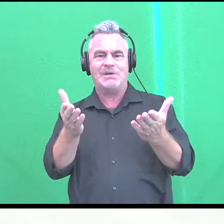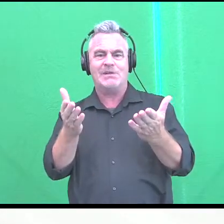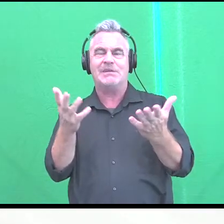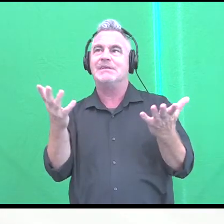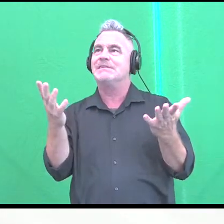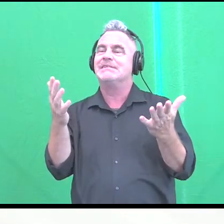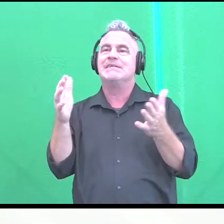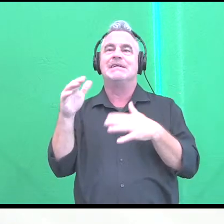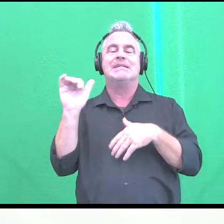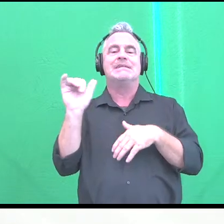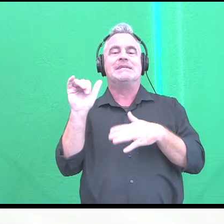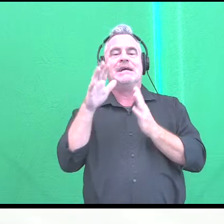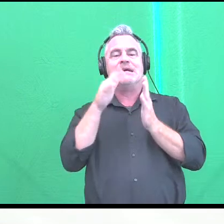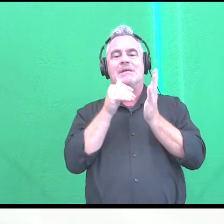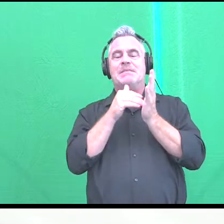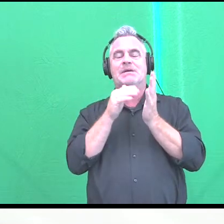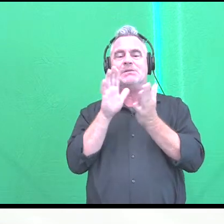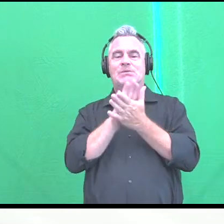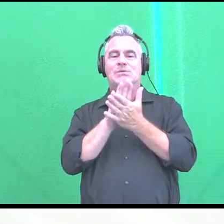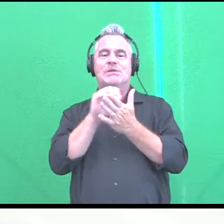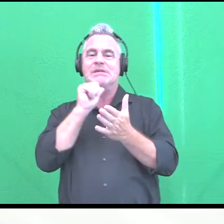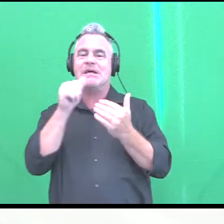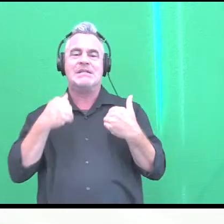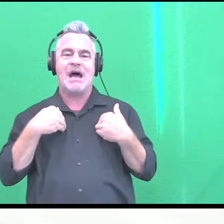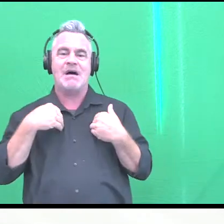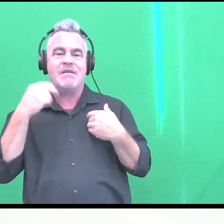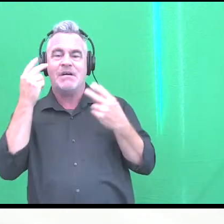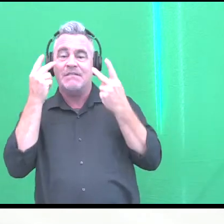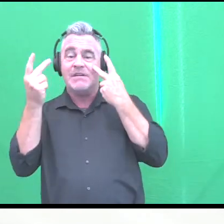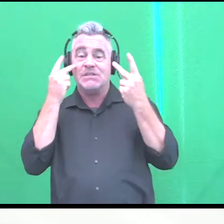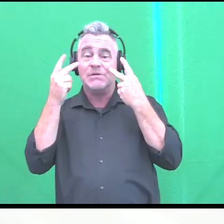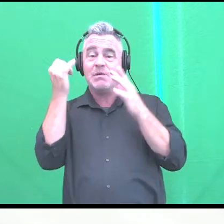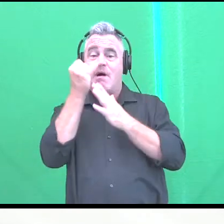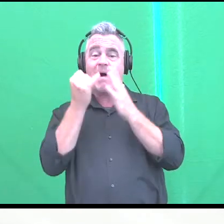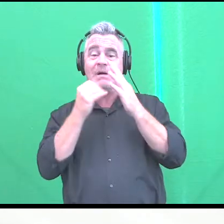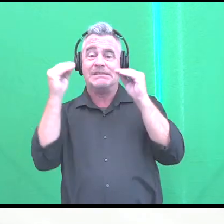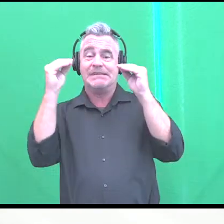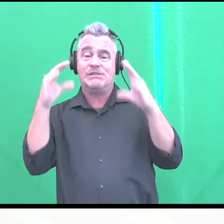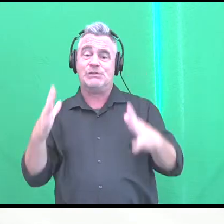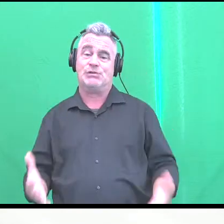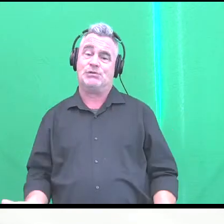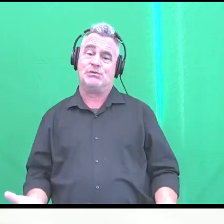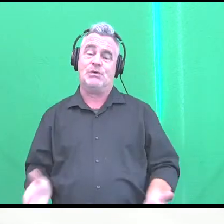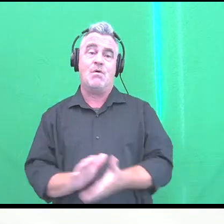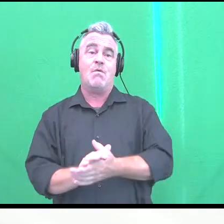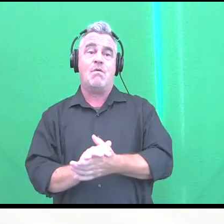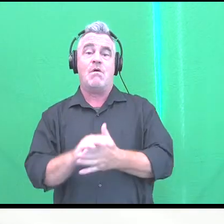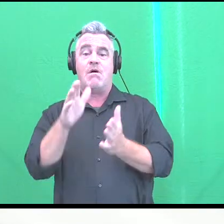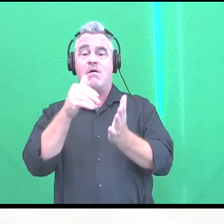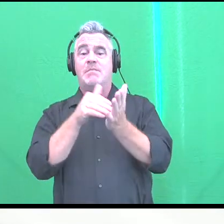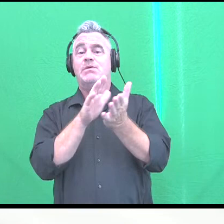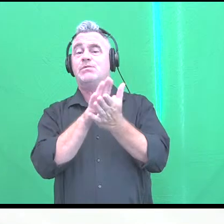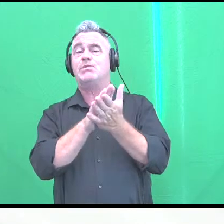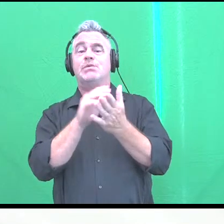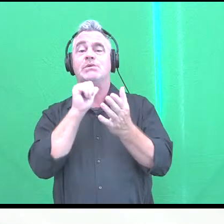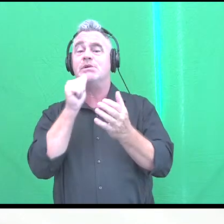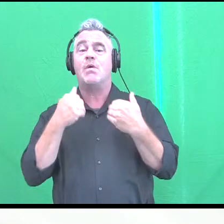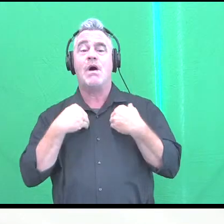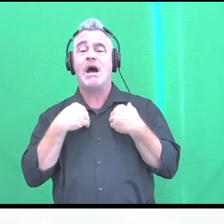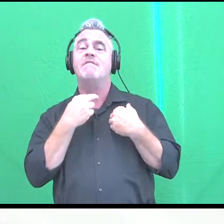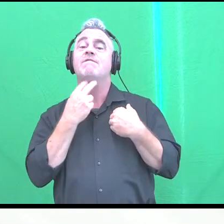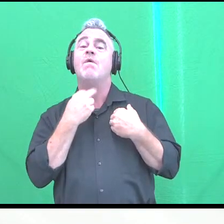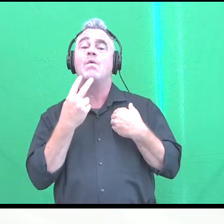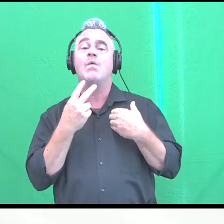middle school that doesn't have a visual art teacher anymore, or middle schools that no longer have vocal music. Maybe they only